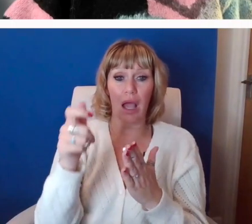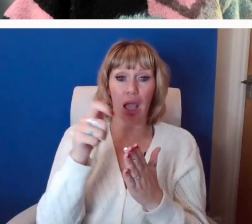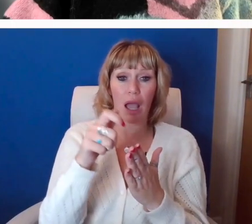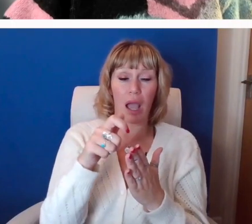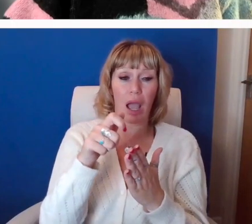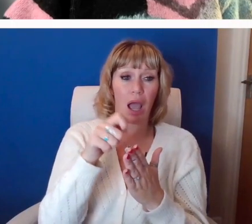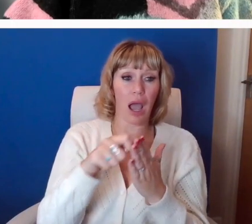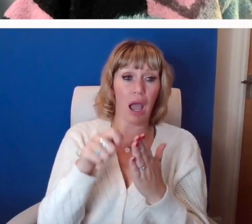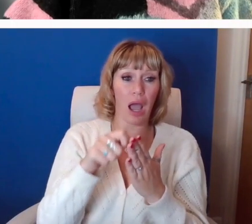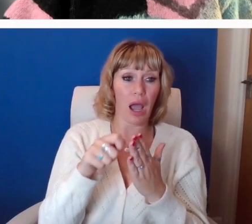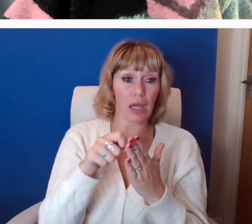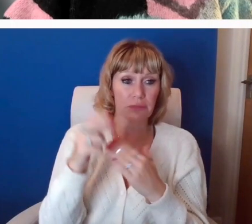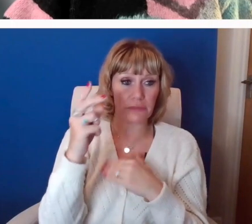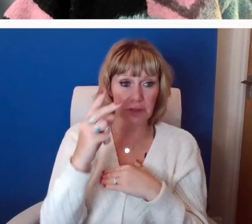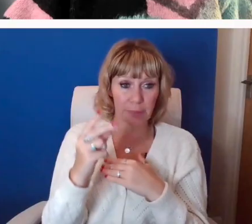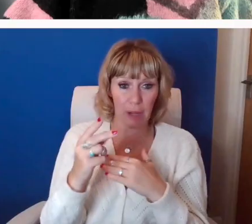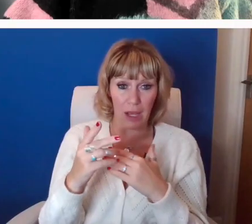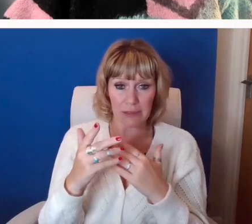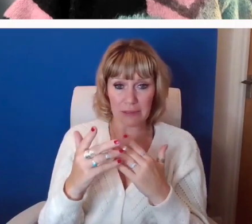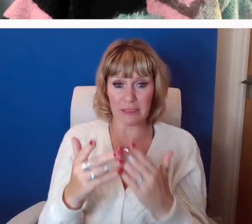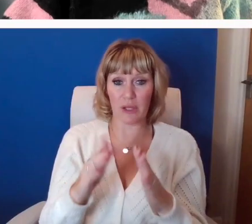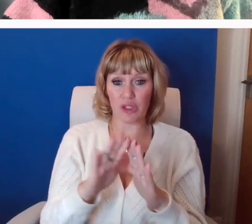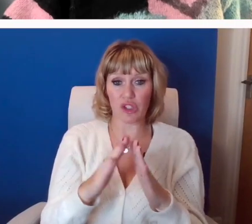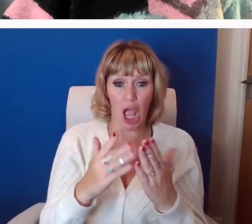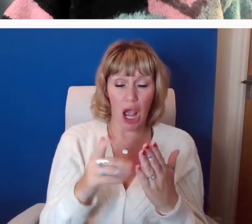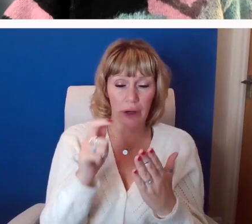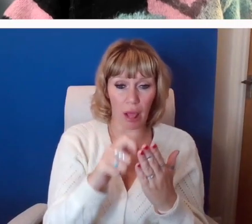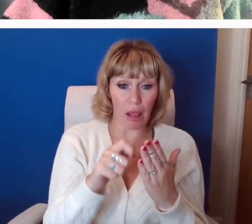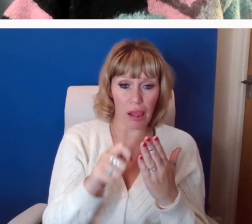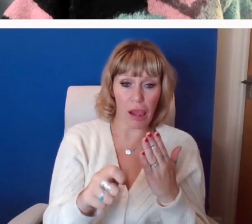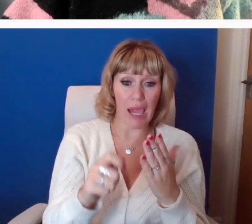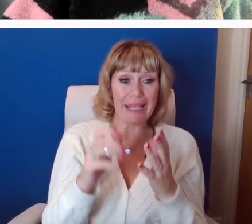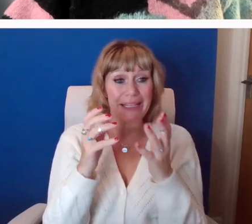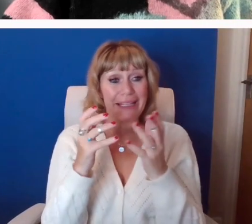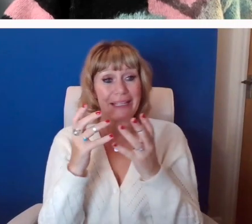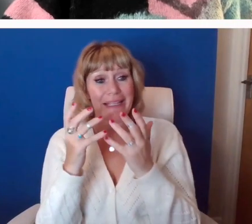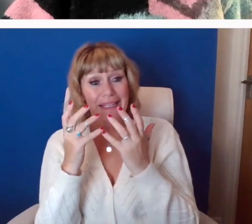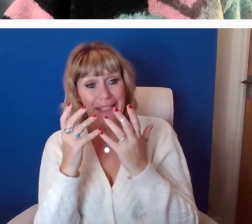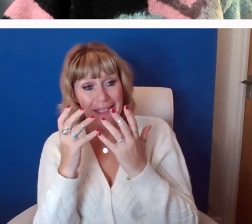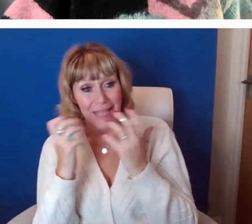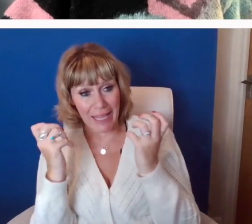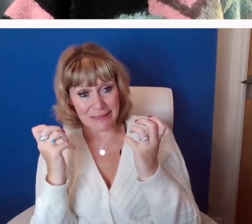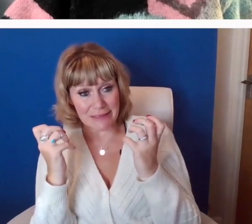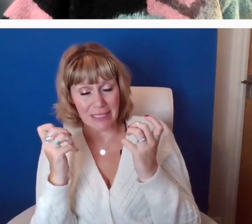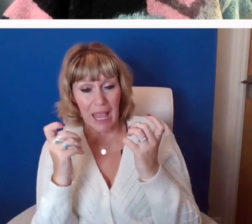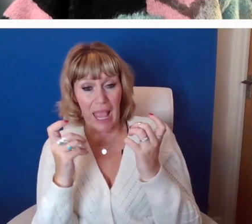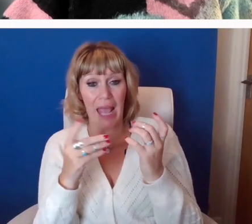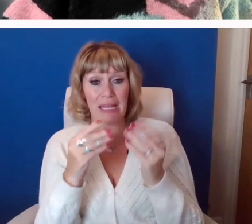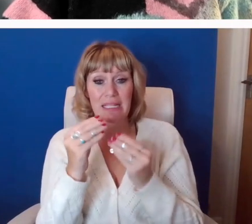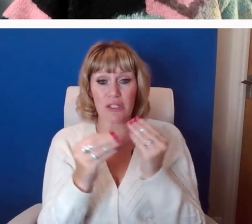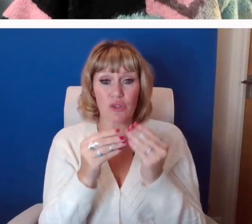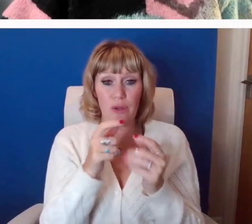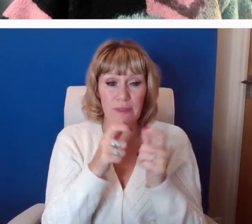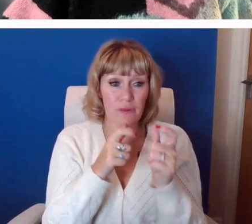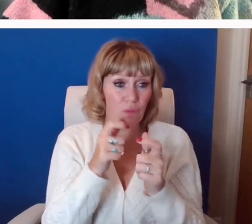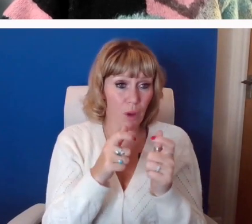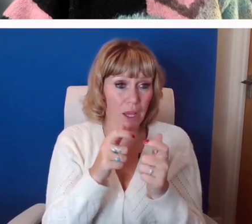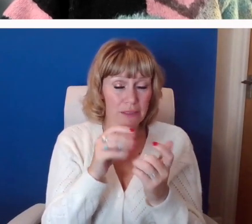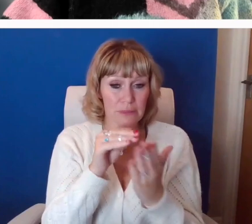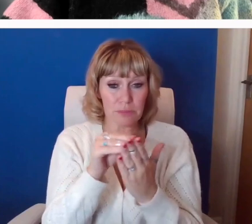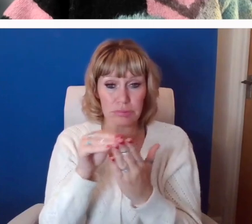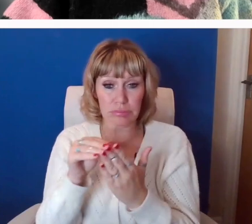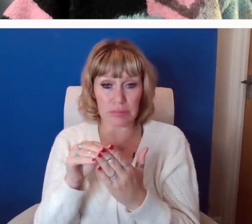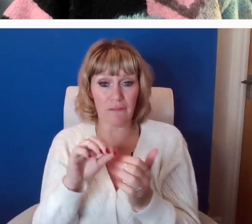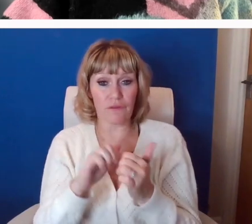journal, fancy cake, and Siamese cat, around which are descriptive words. I won't go and read all of them, but it's